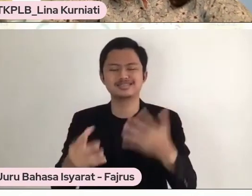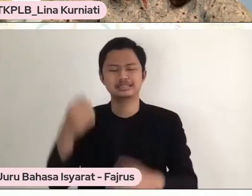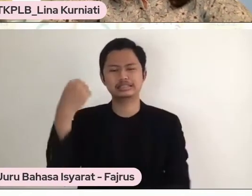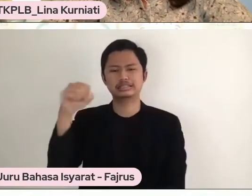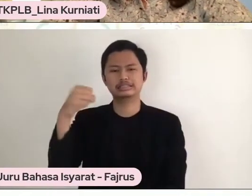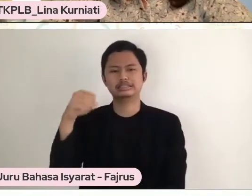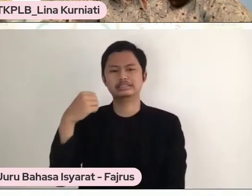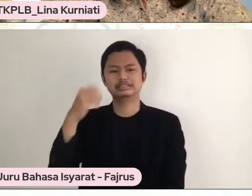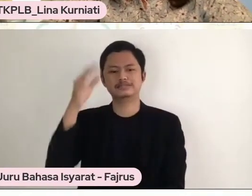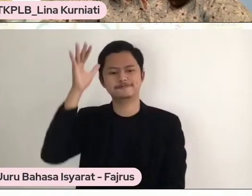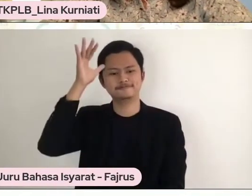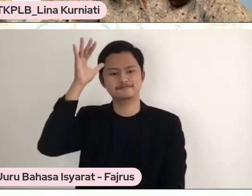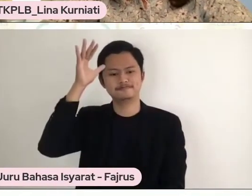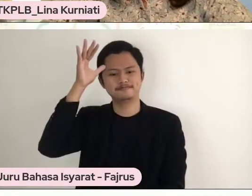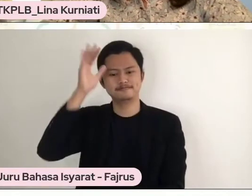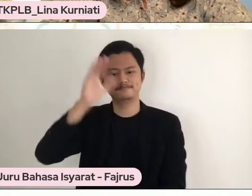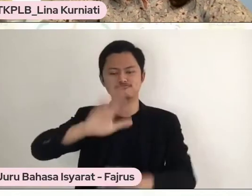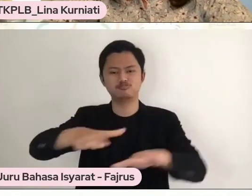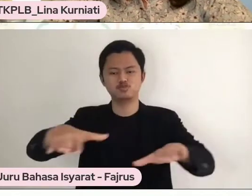the children.